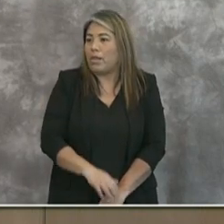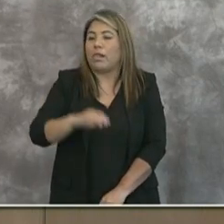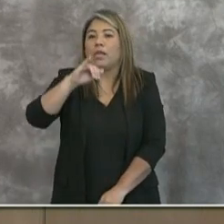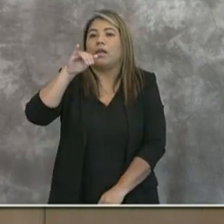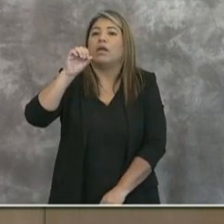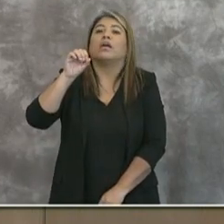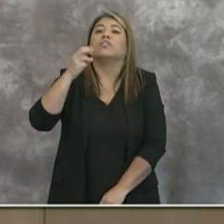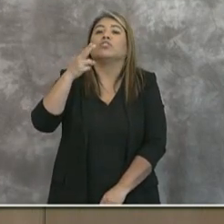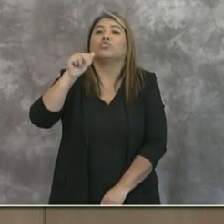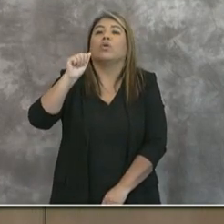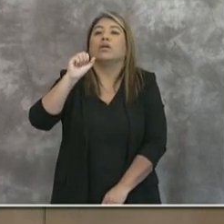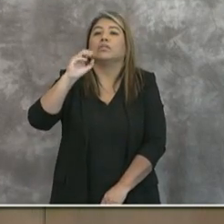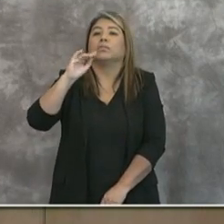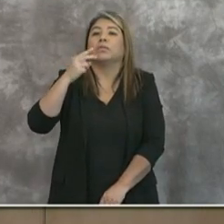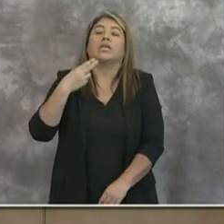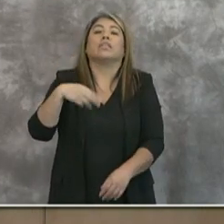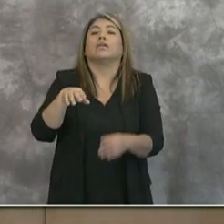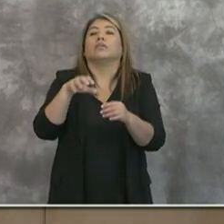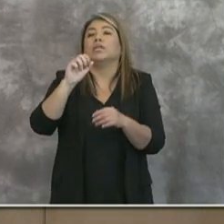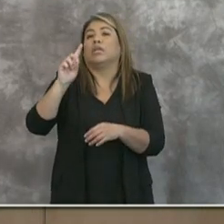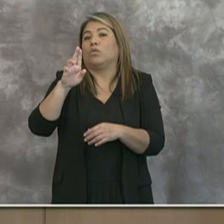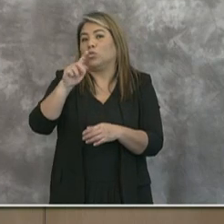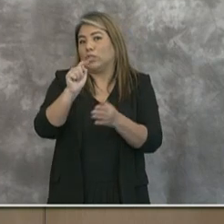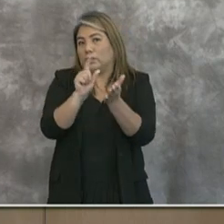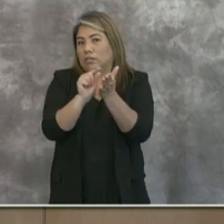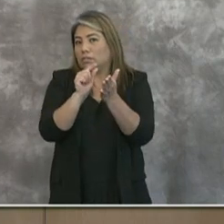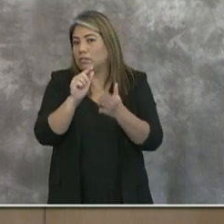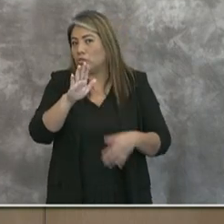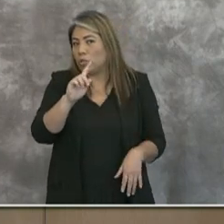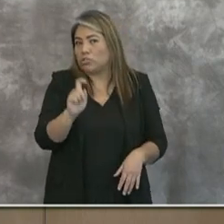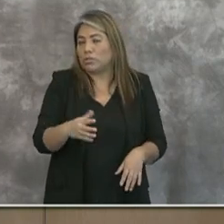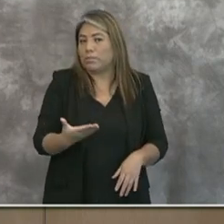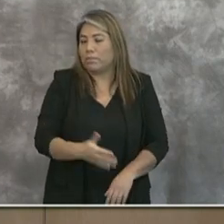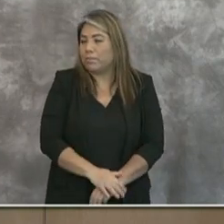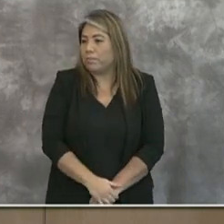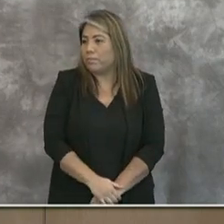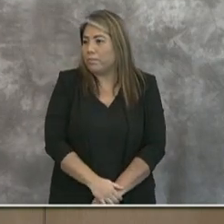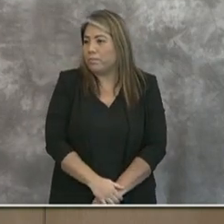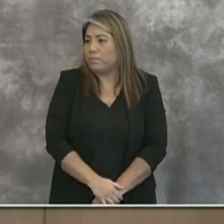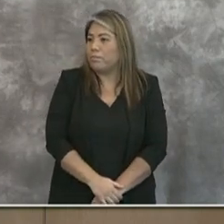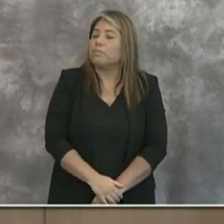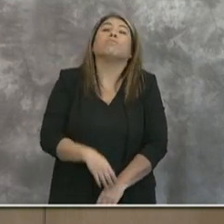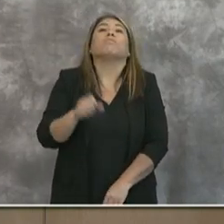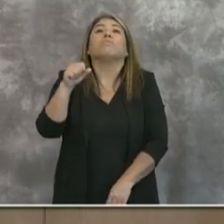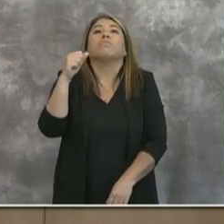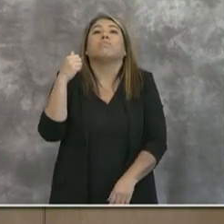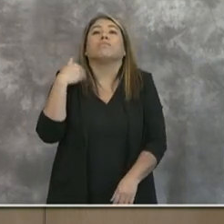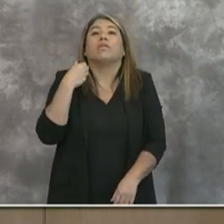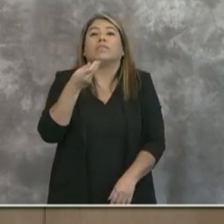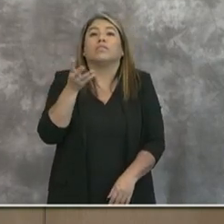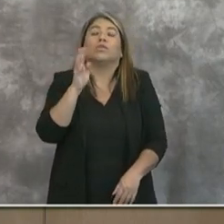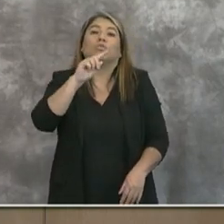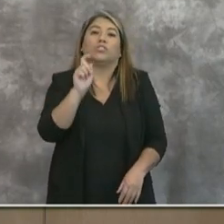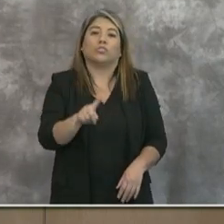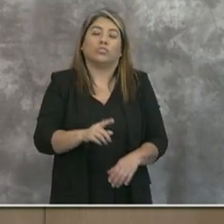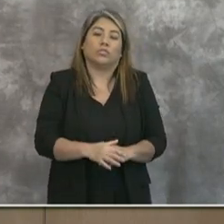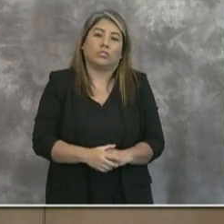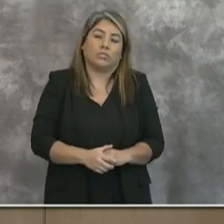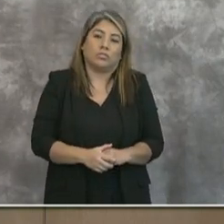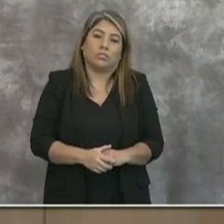Joshua Smith with the San Diego Union Tribune, please state your question. Hey, I have a couple of